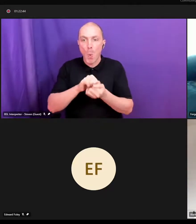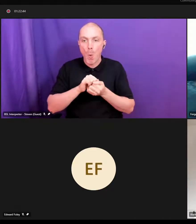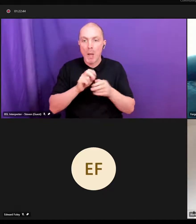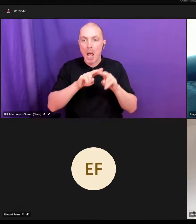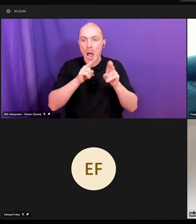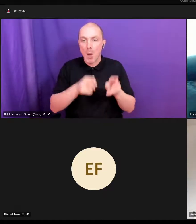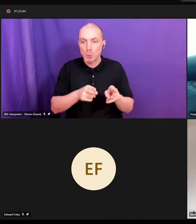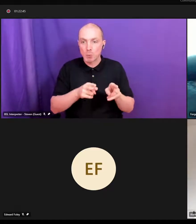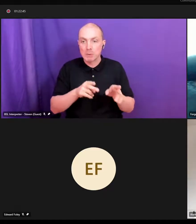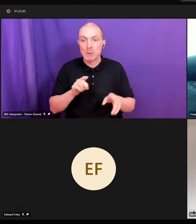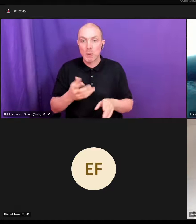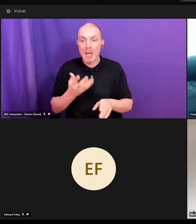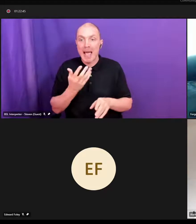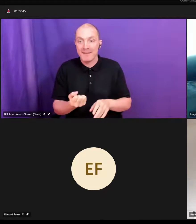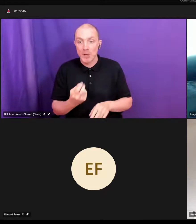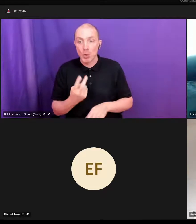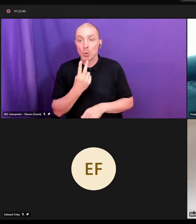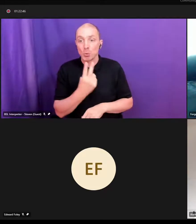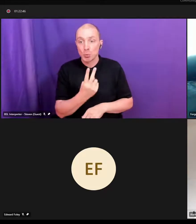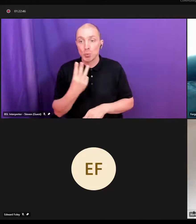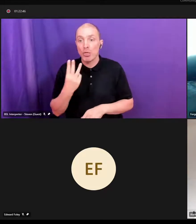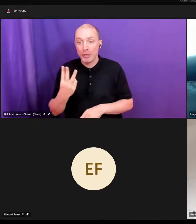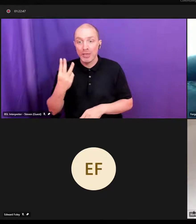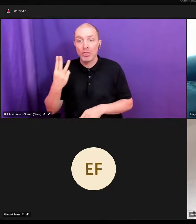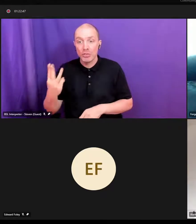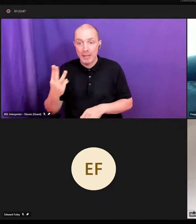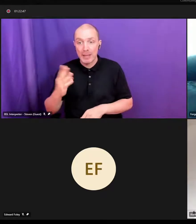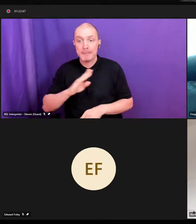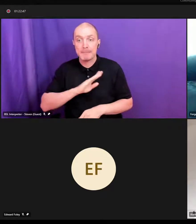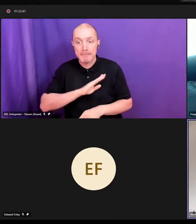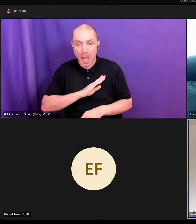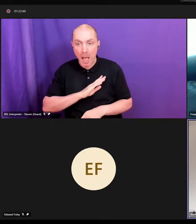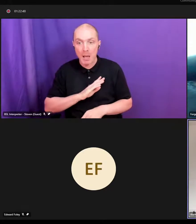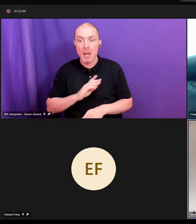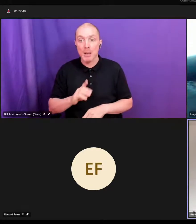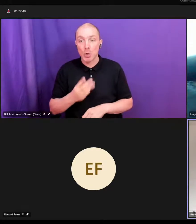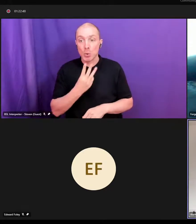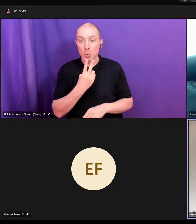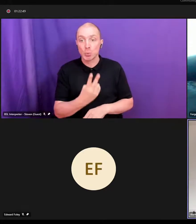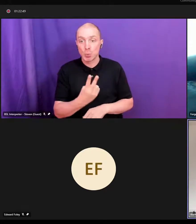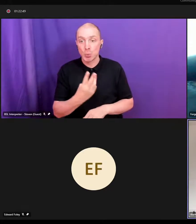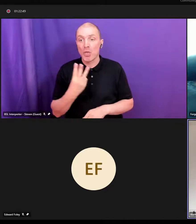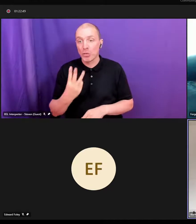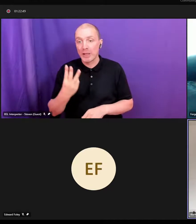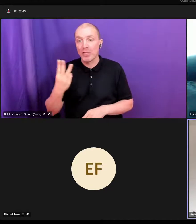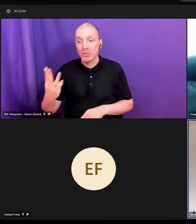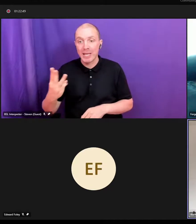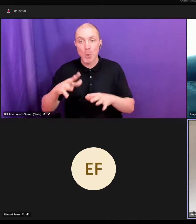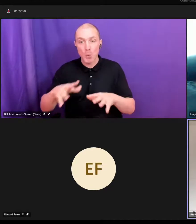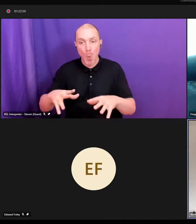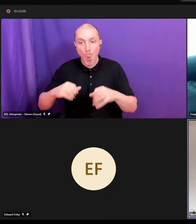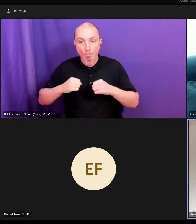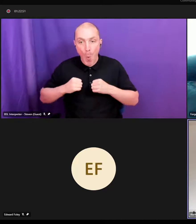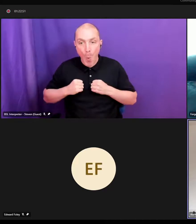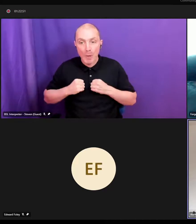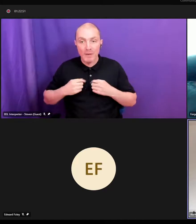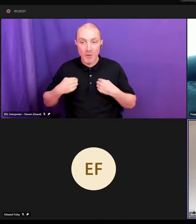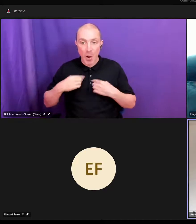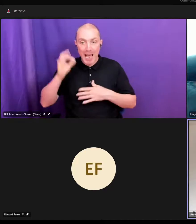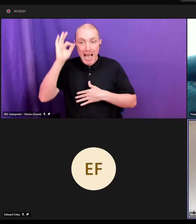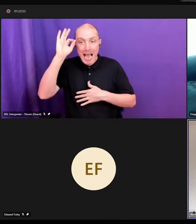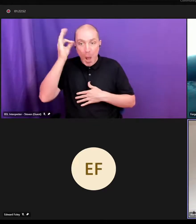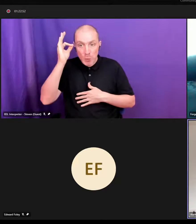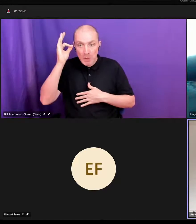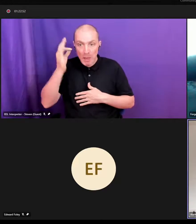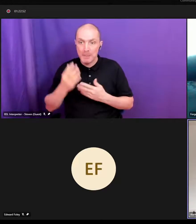Lanarkshire, but those are the ones that are owned and managed by the council. Okay, thanks. Right, we'll take the 5 minute. I better